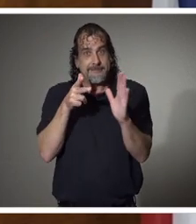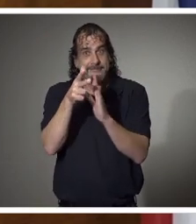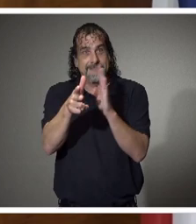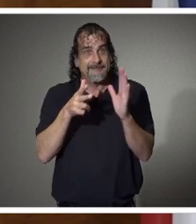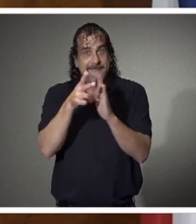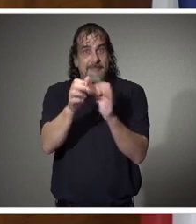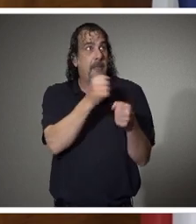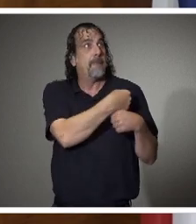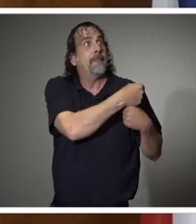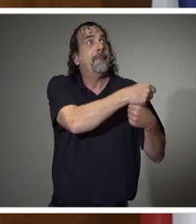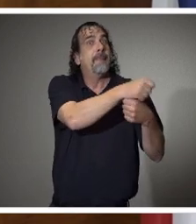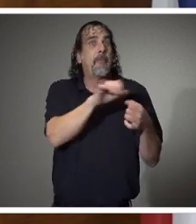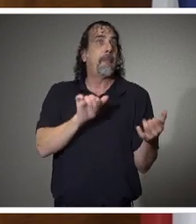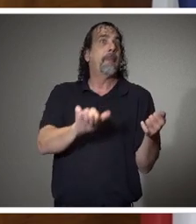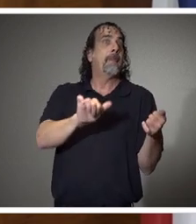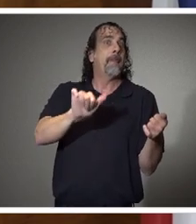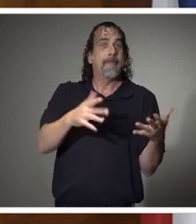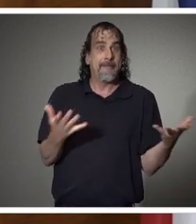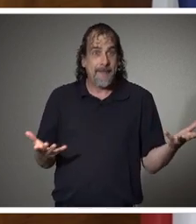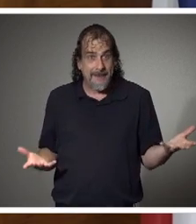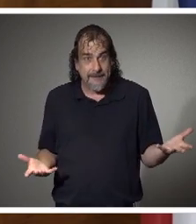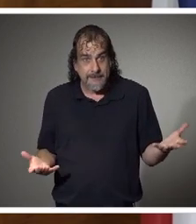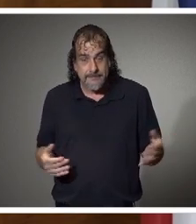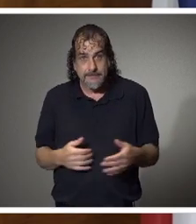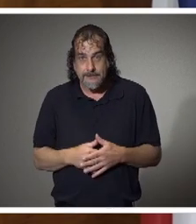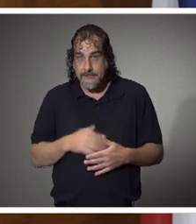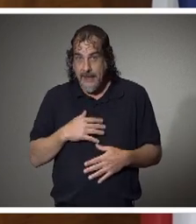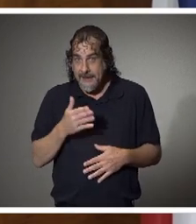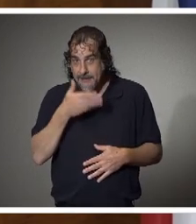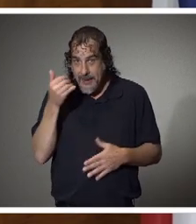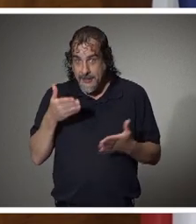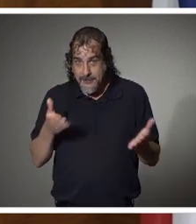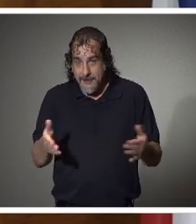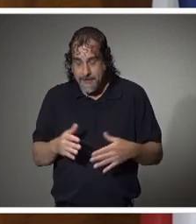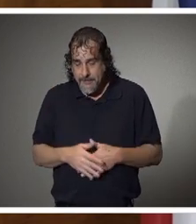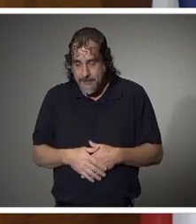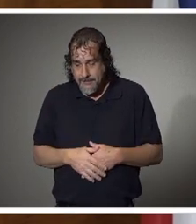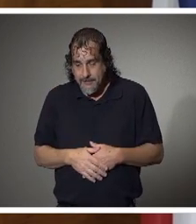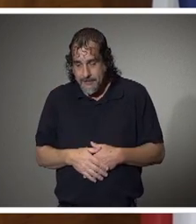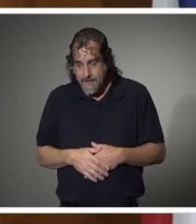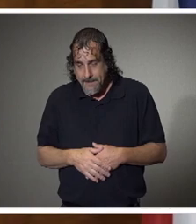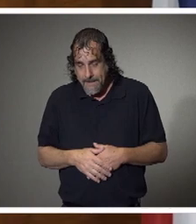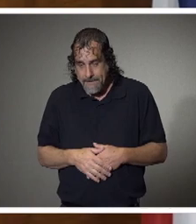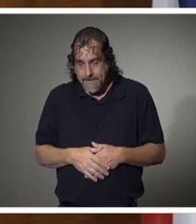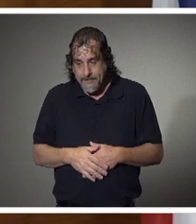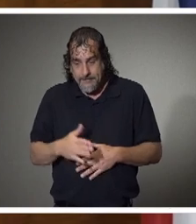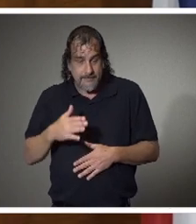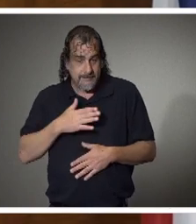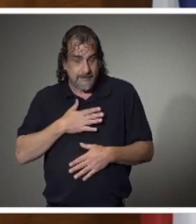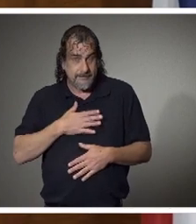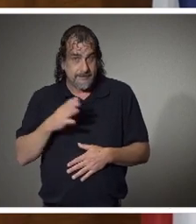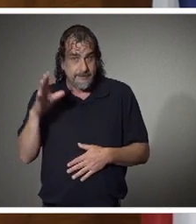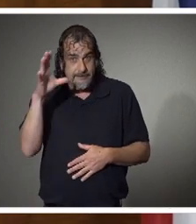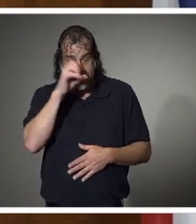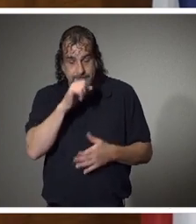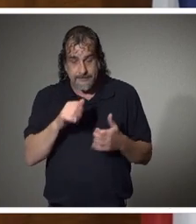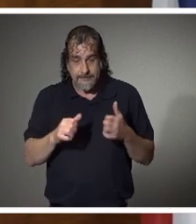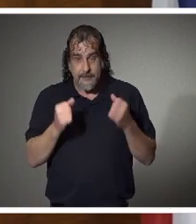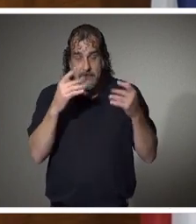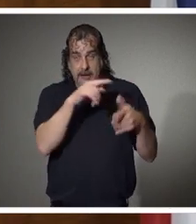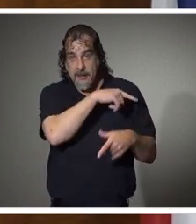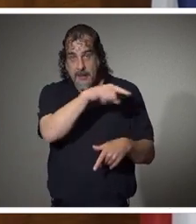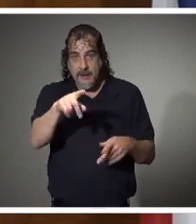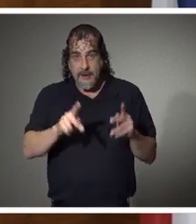drive-by protests while honking the horn is certainly the best way to do it and what I encourage. And my guess is many of these individuals